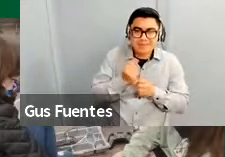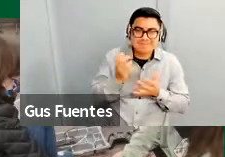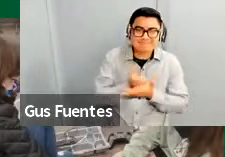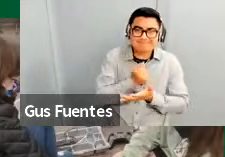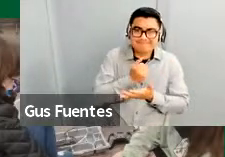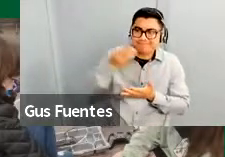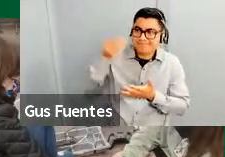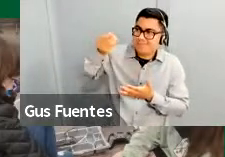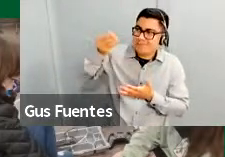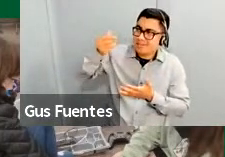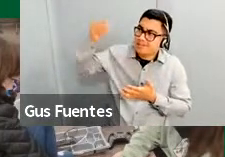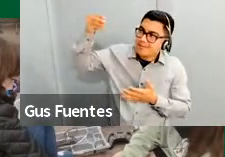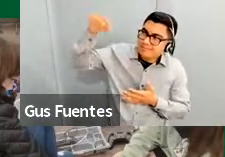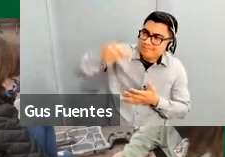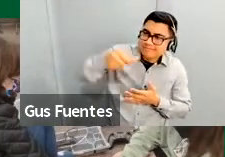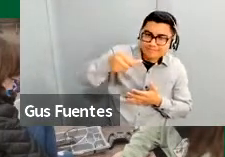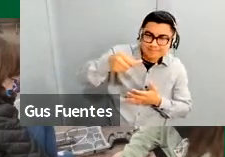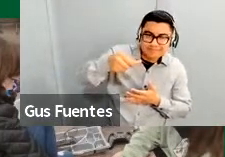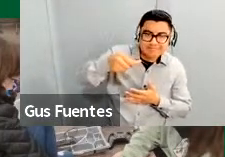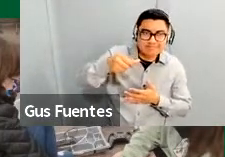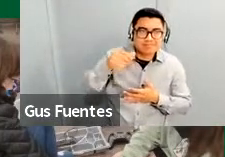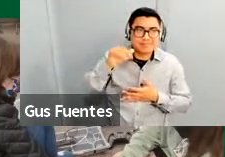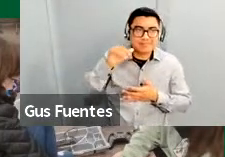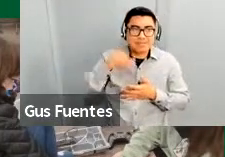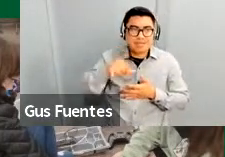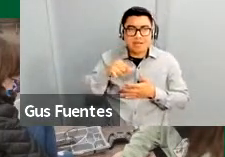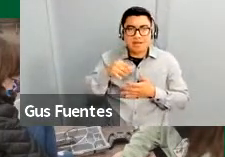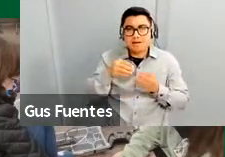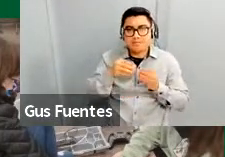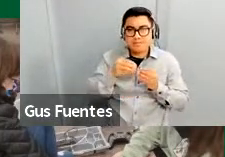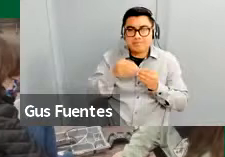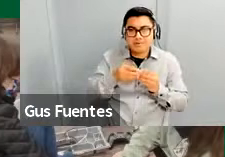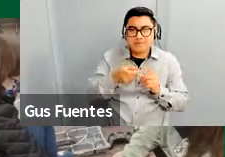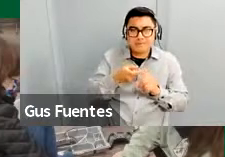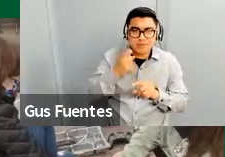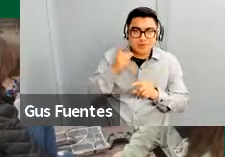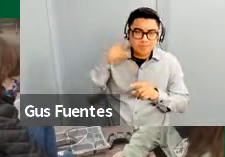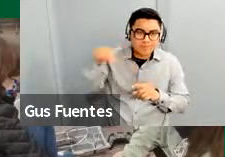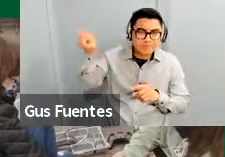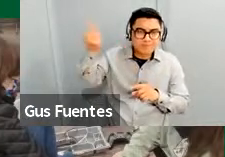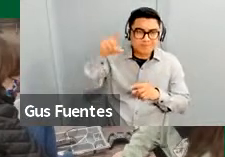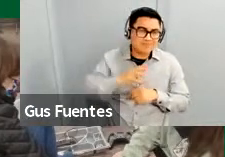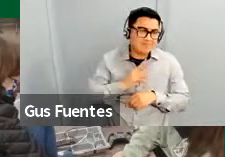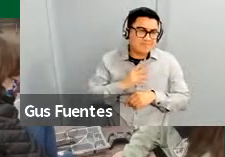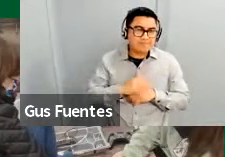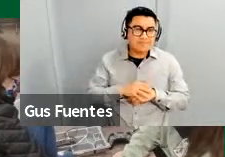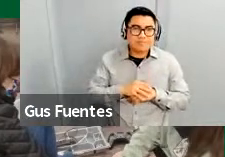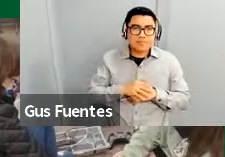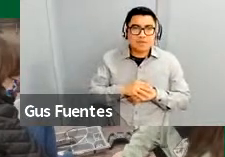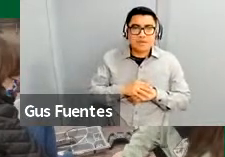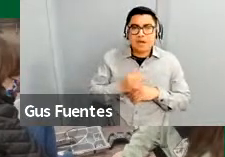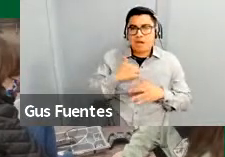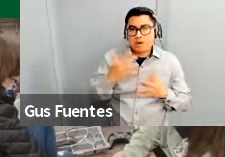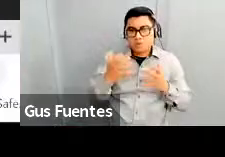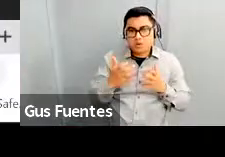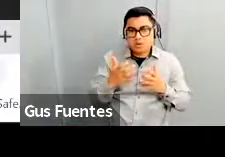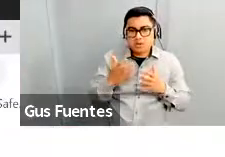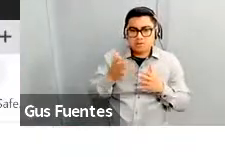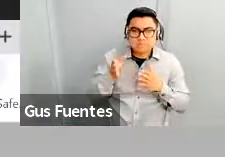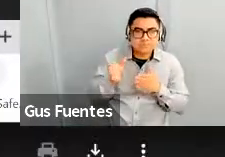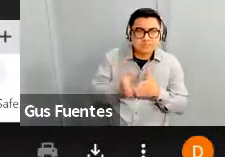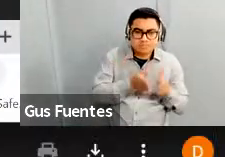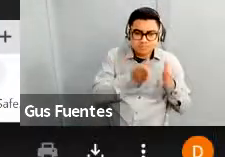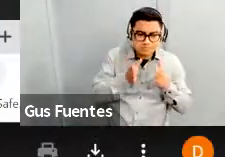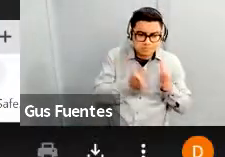all of the different actions that we've put in place to better support them. So I wanted to share with you the draft strategic